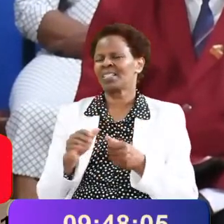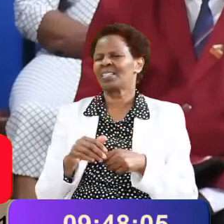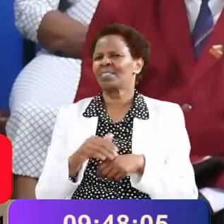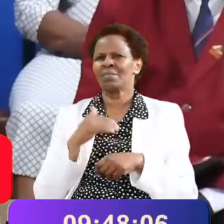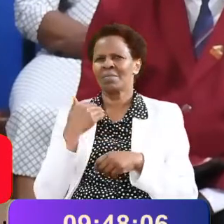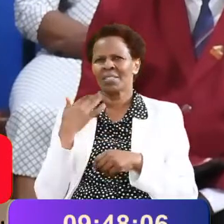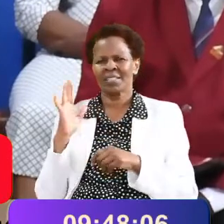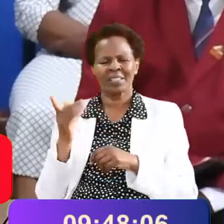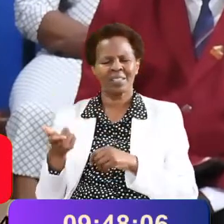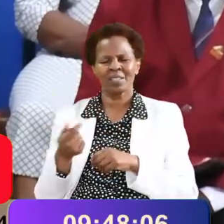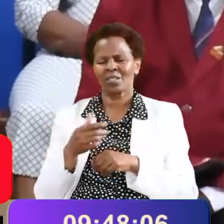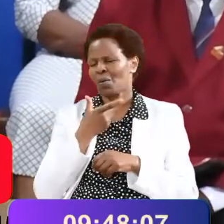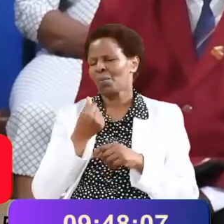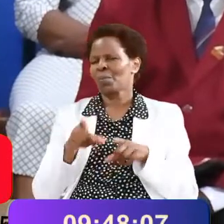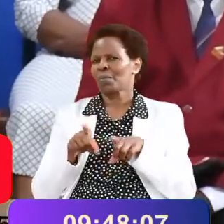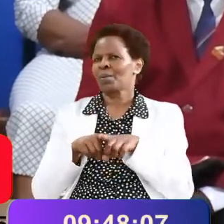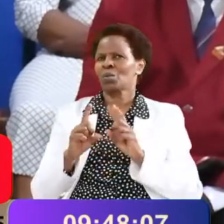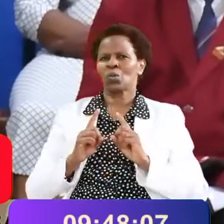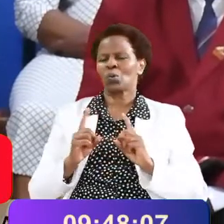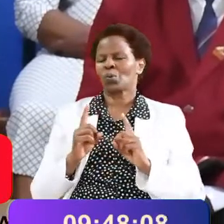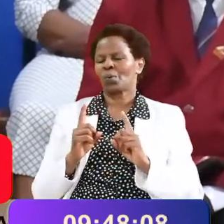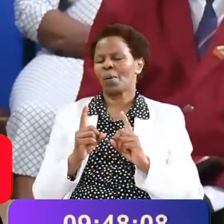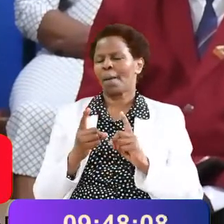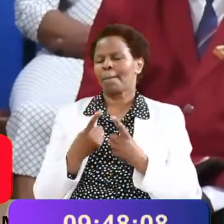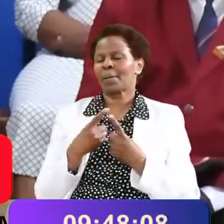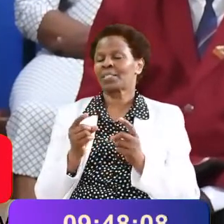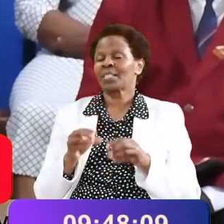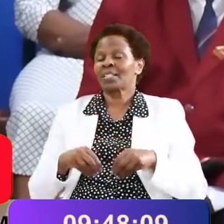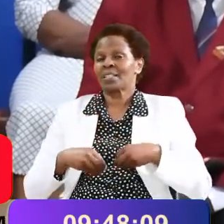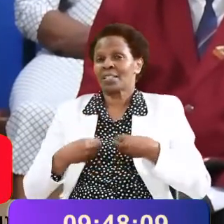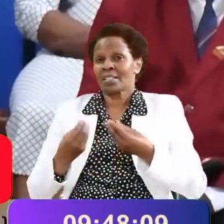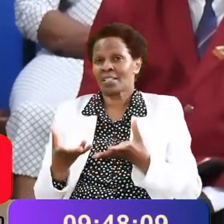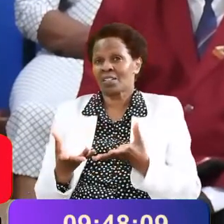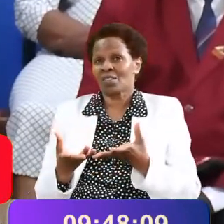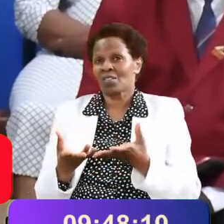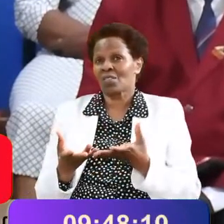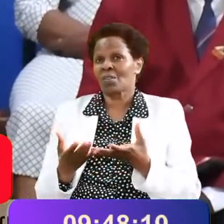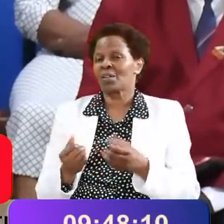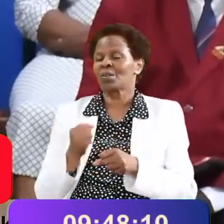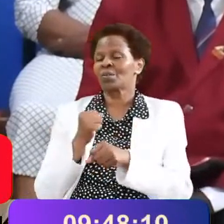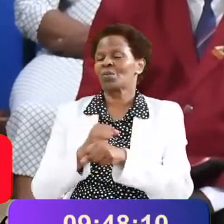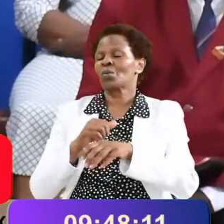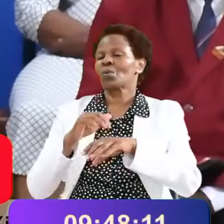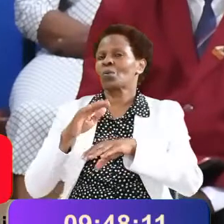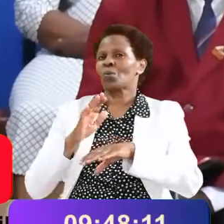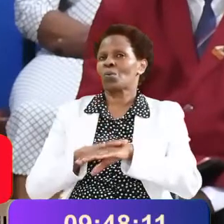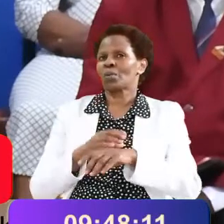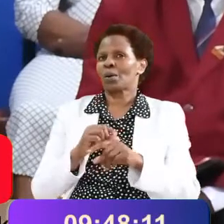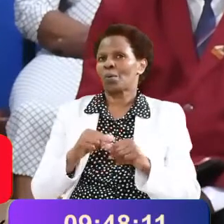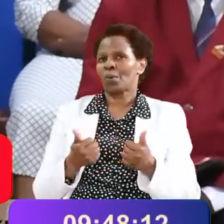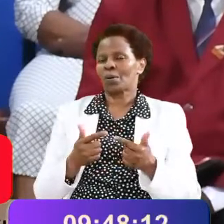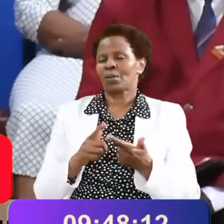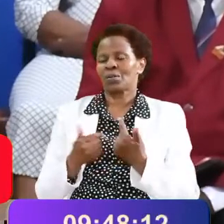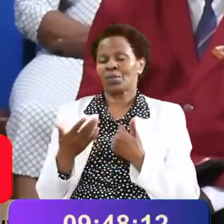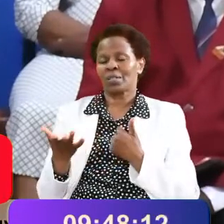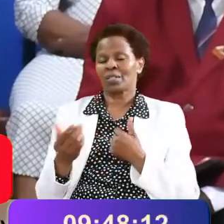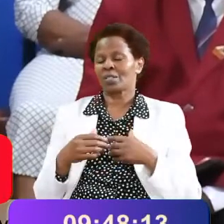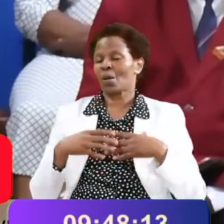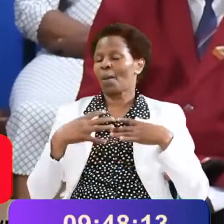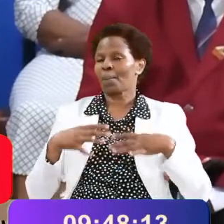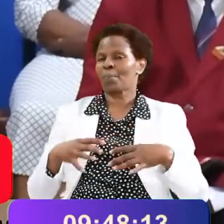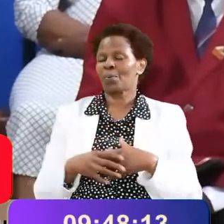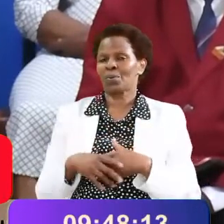no resentment. I am going to feed you. I am going to do you well. That is the reconciliation. You can